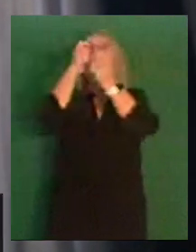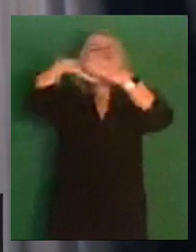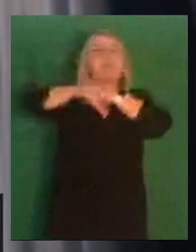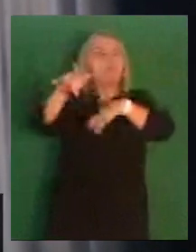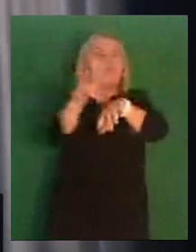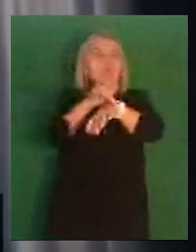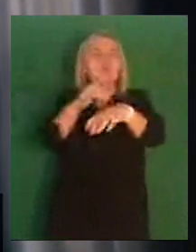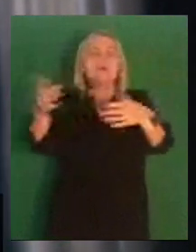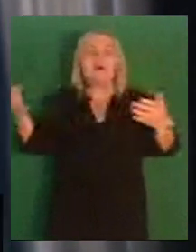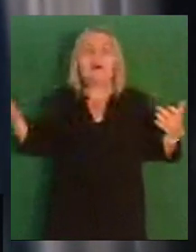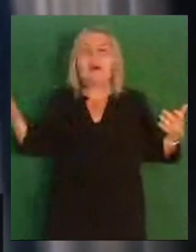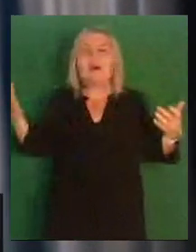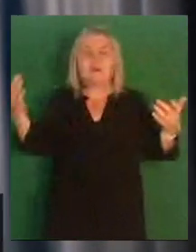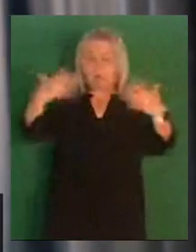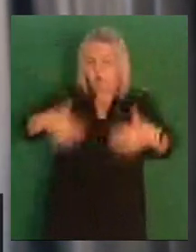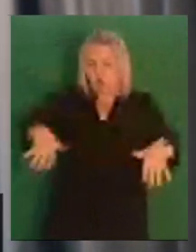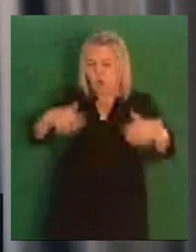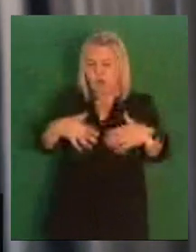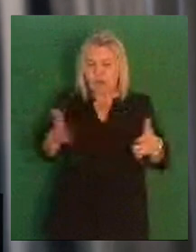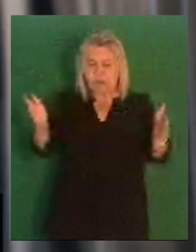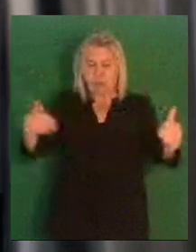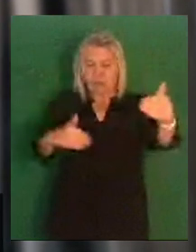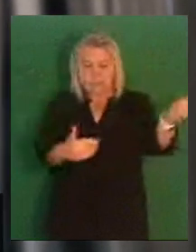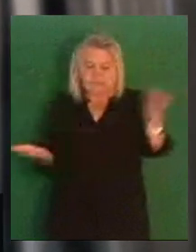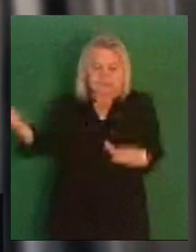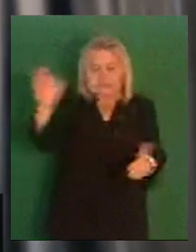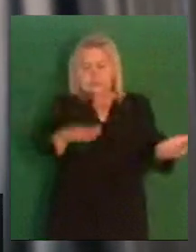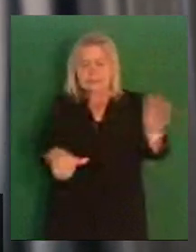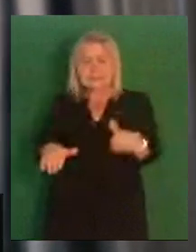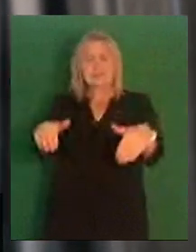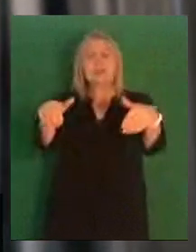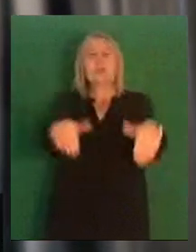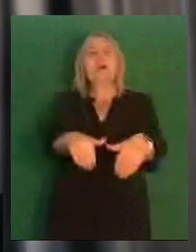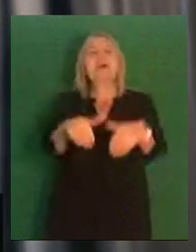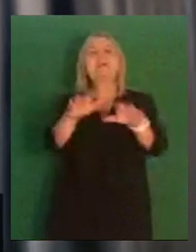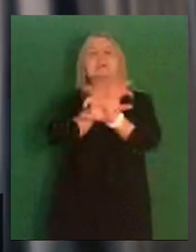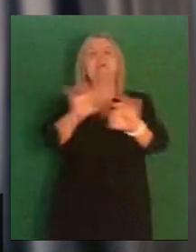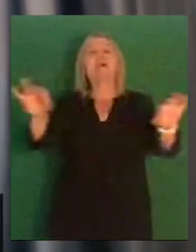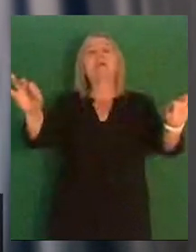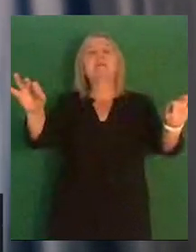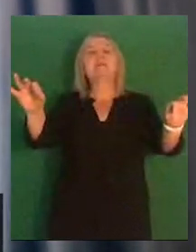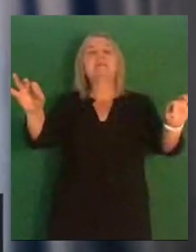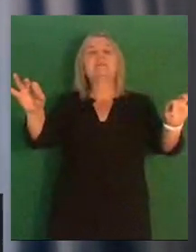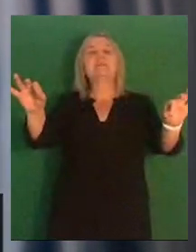my costumes packed in boxes, waiting, silenced.